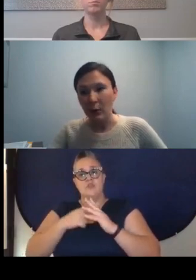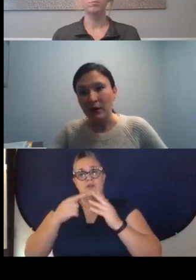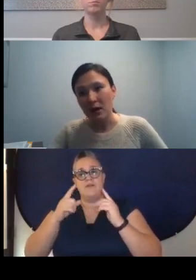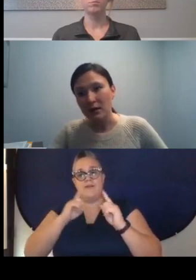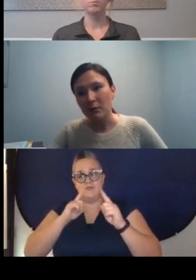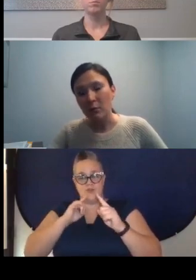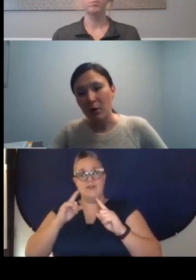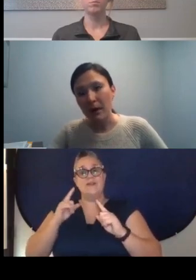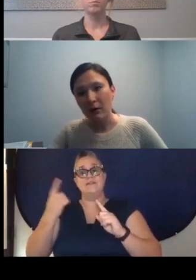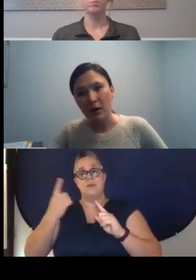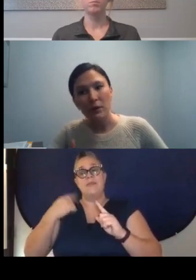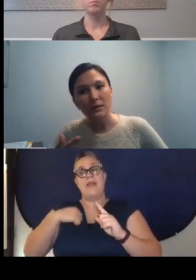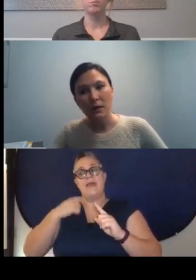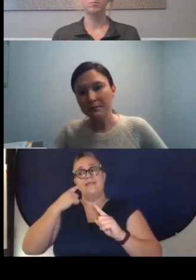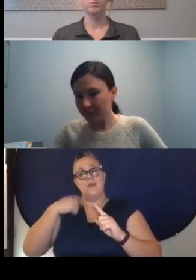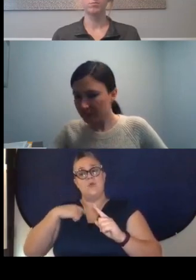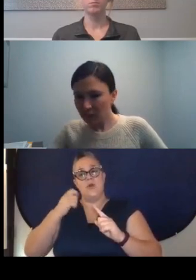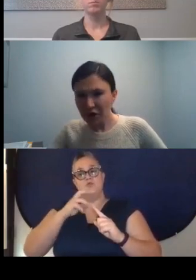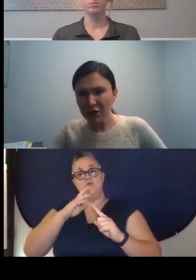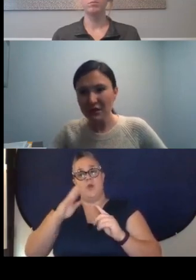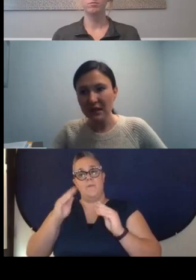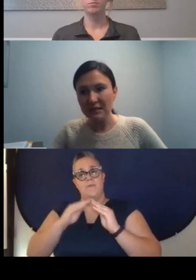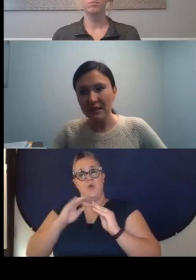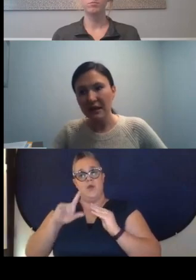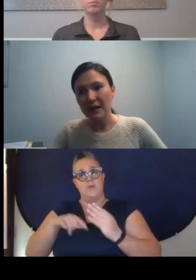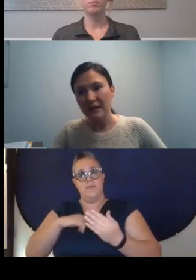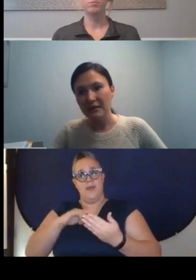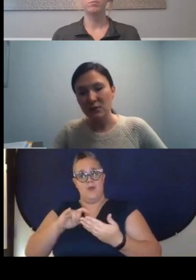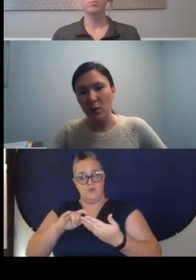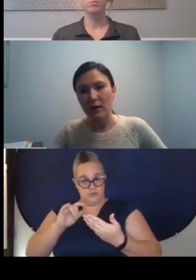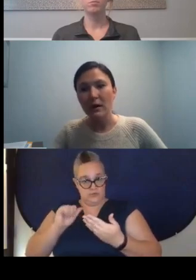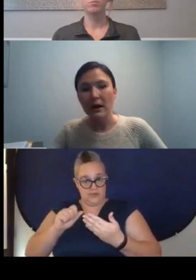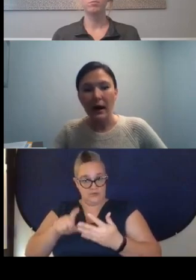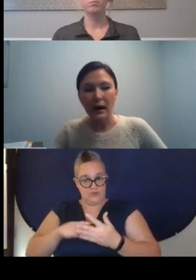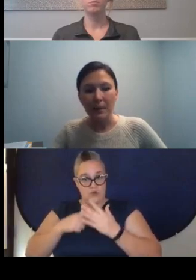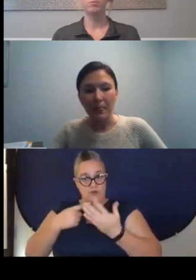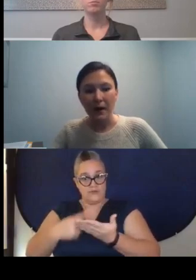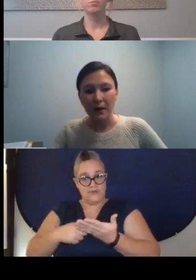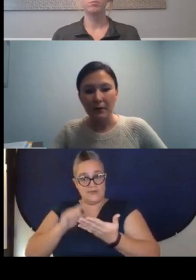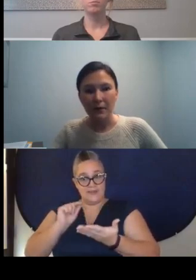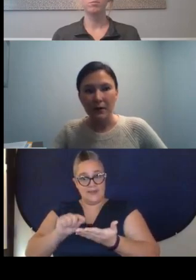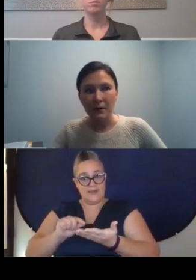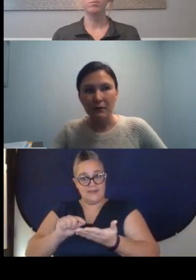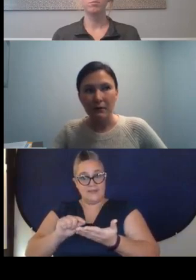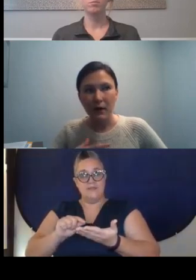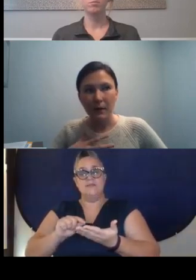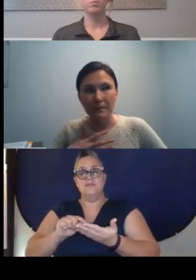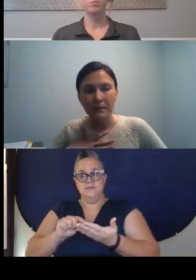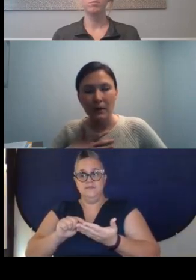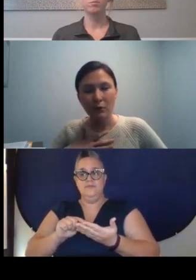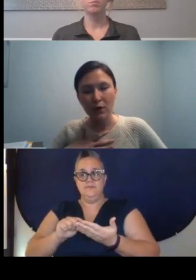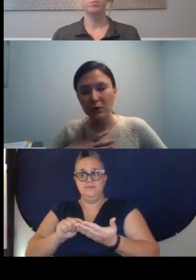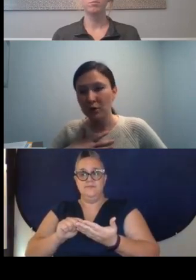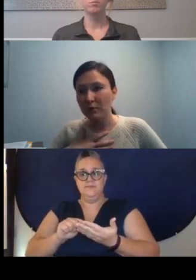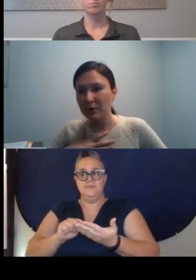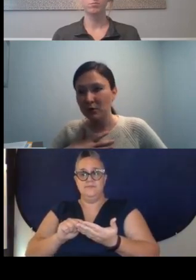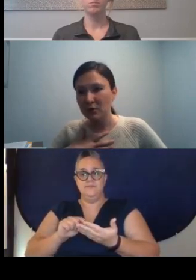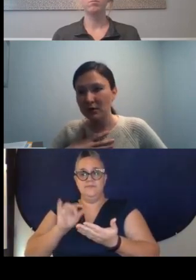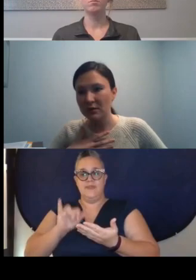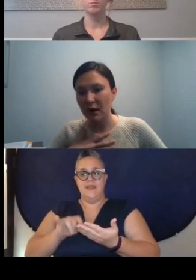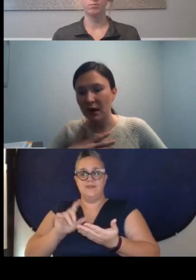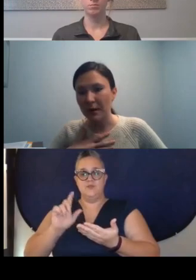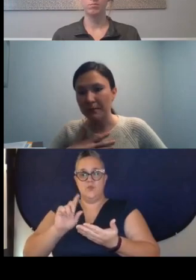think I want to talk a little bit more about. Can we start discussing that? And I think that's where the employee with